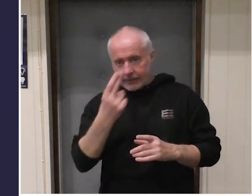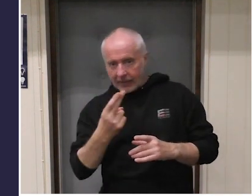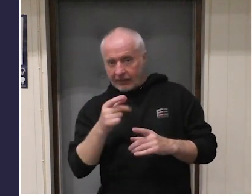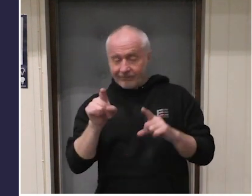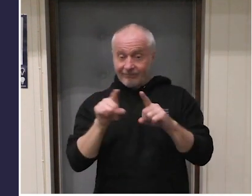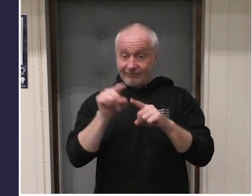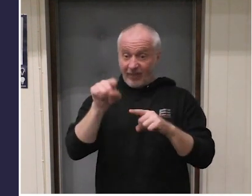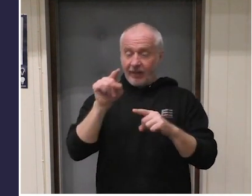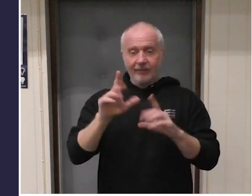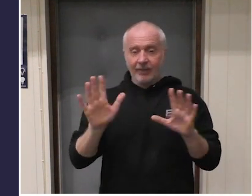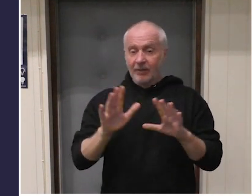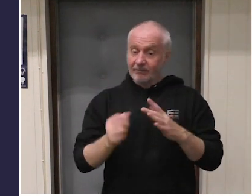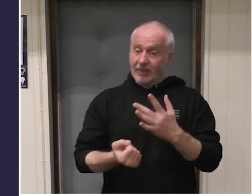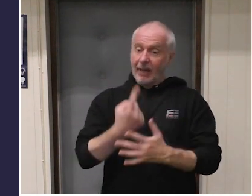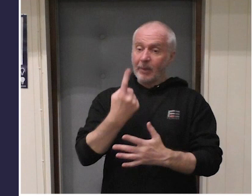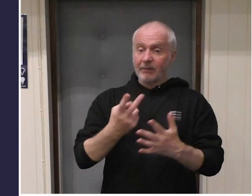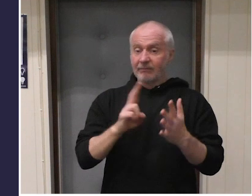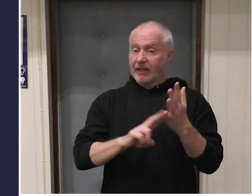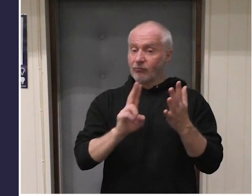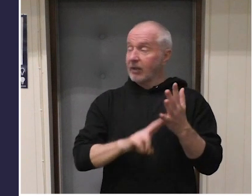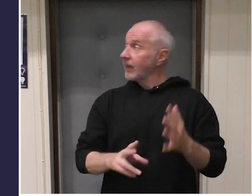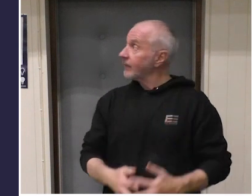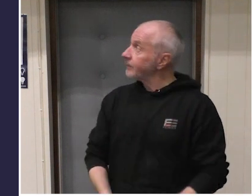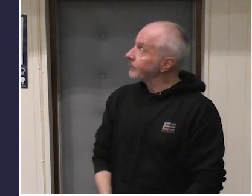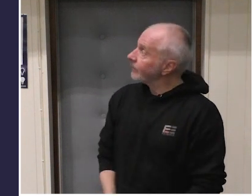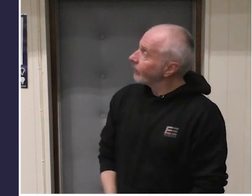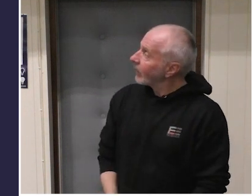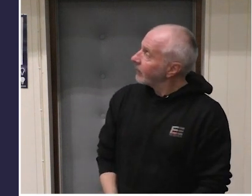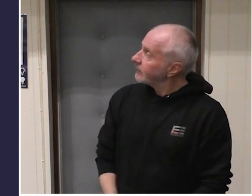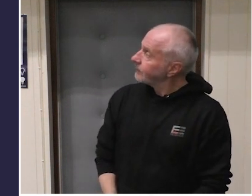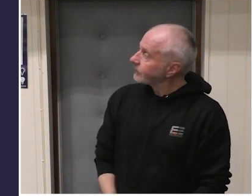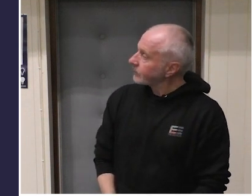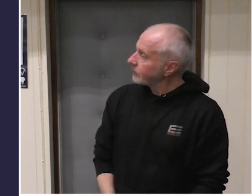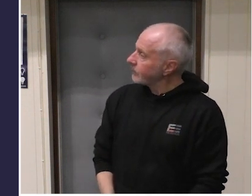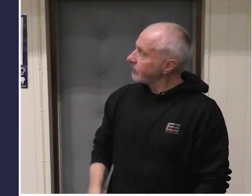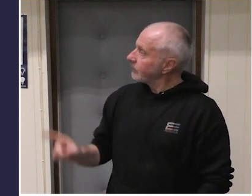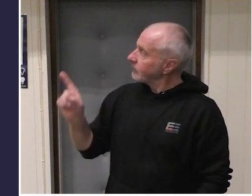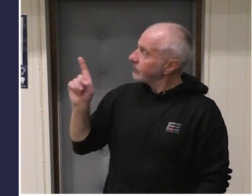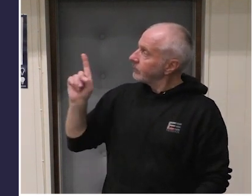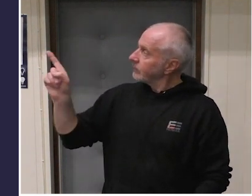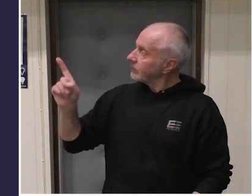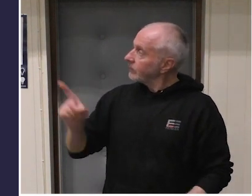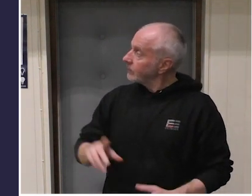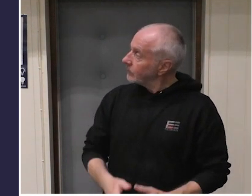And a similar thing about, if we look at a fossil record, and we look at, for example, Archaeopteryx,